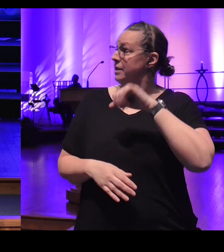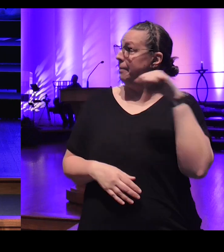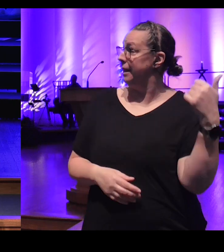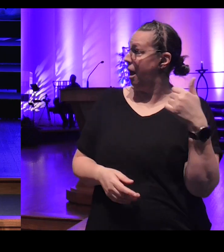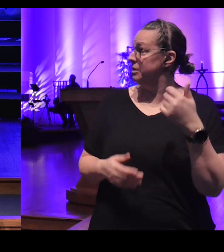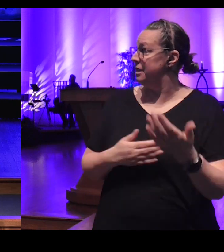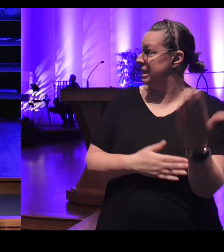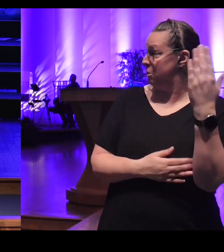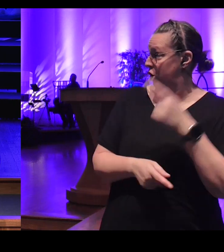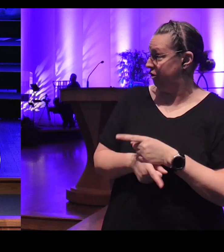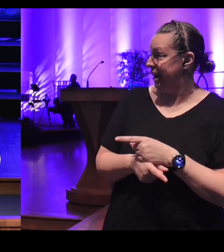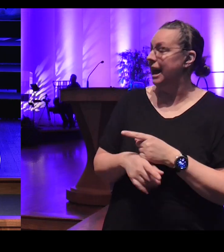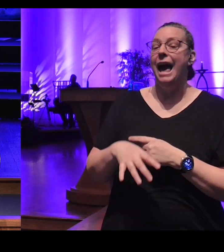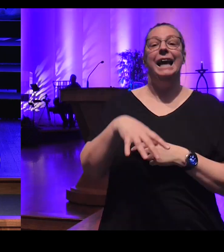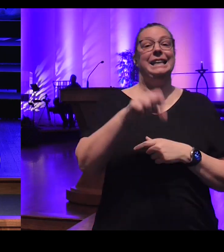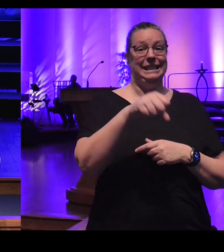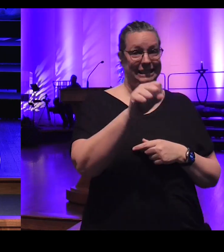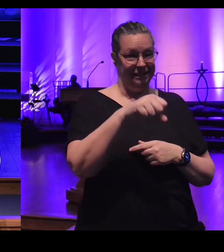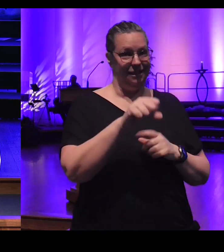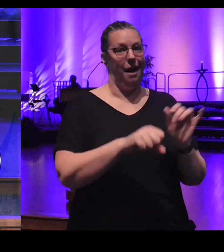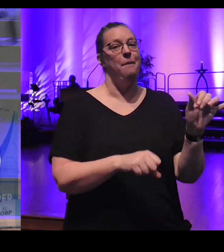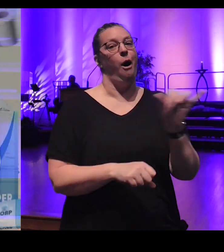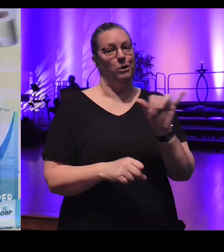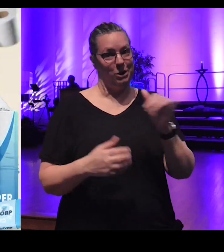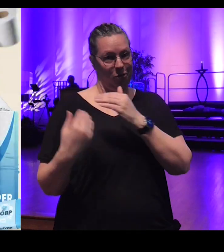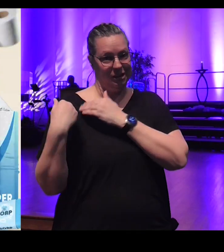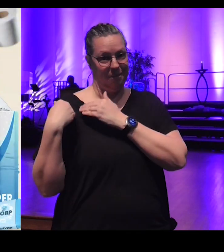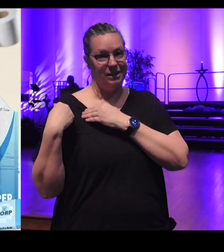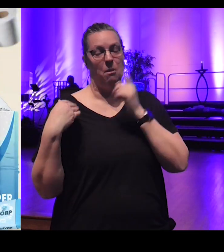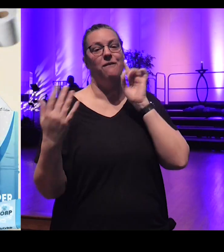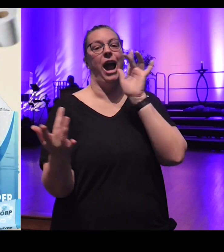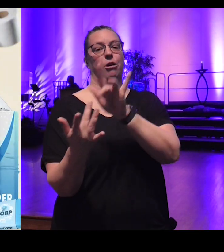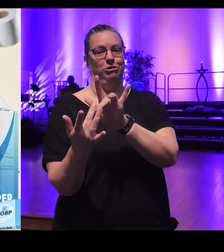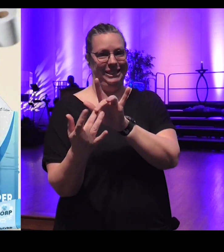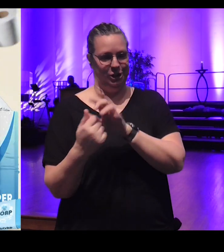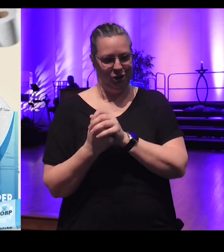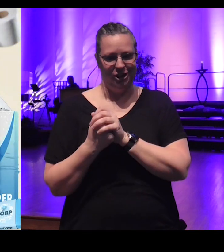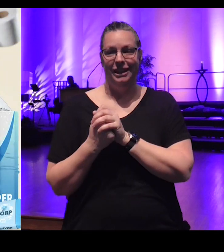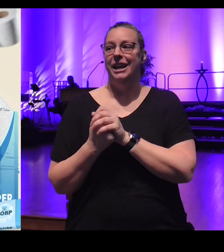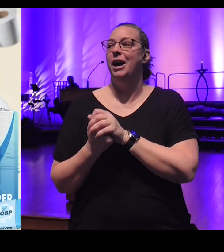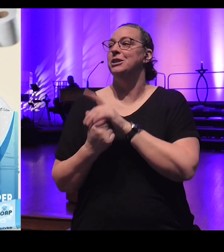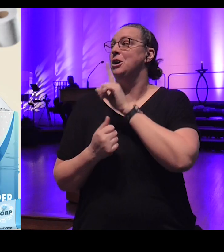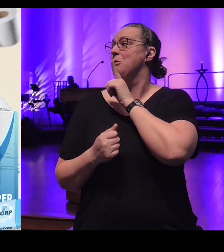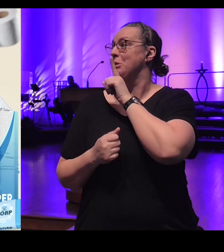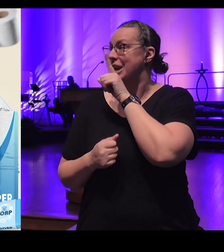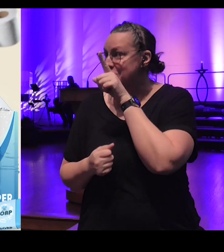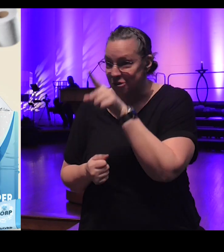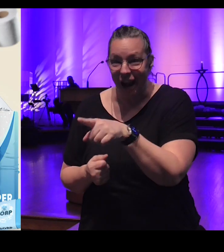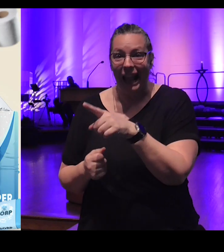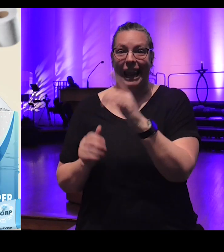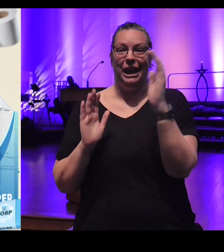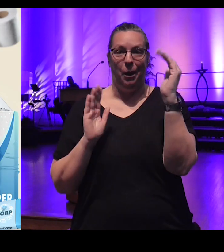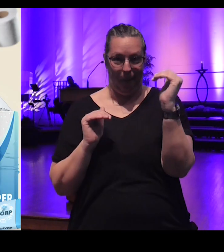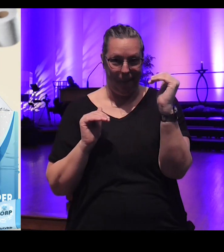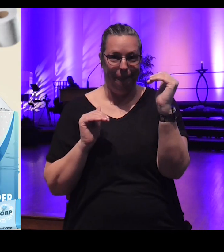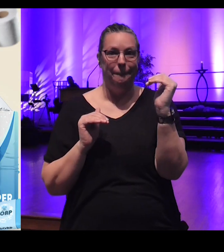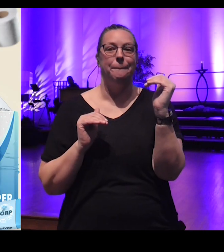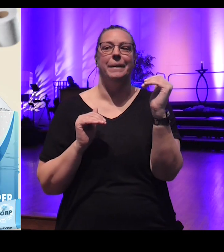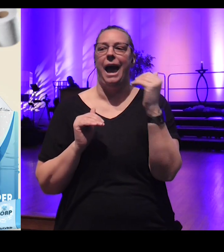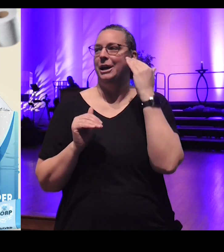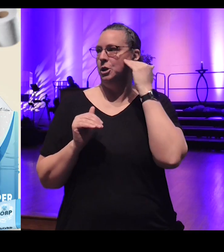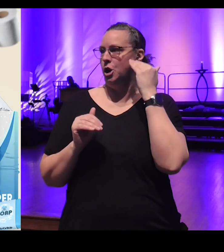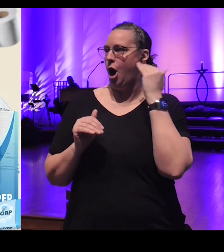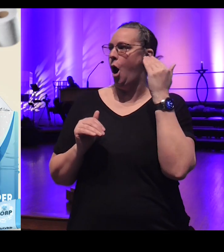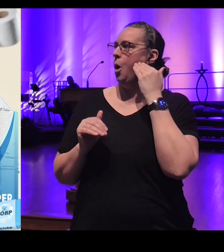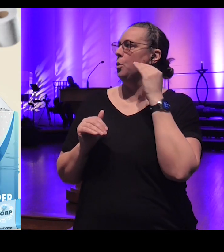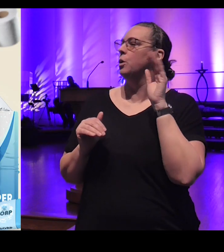us too this morning, Jackie. I am also responsible for outreach. So we really hope that you, and I know